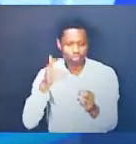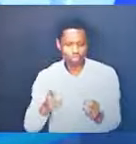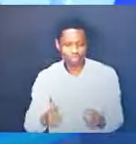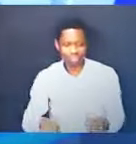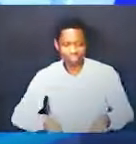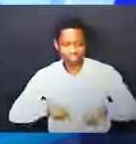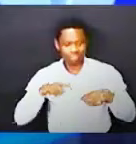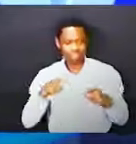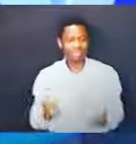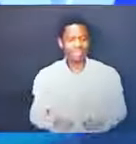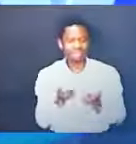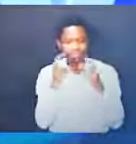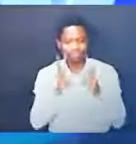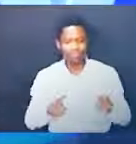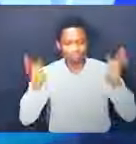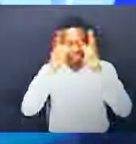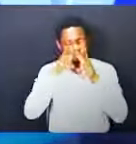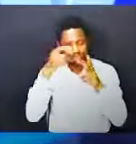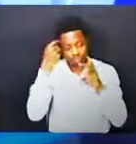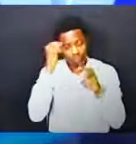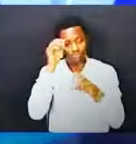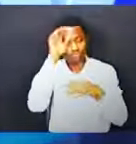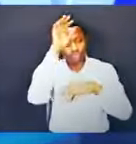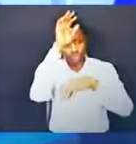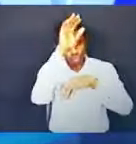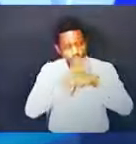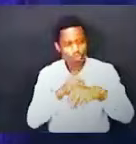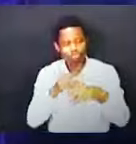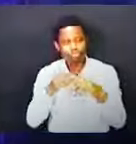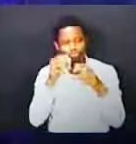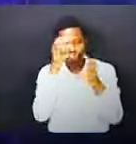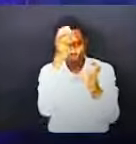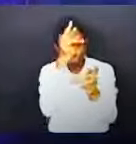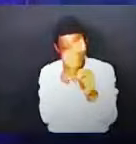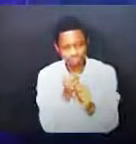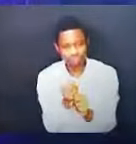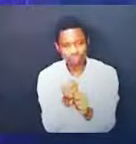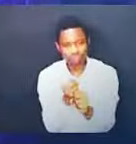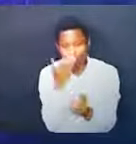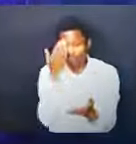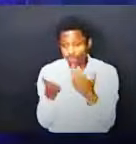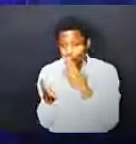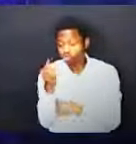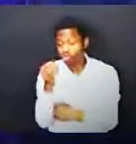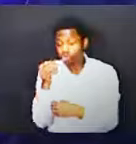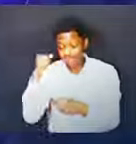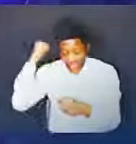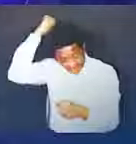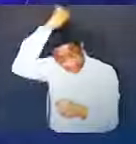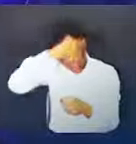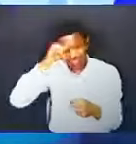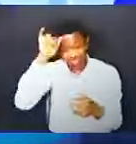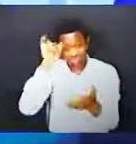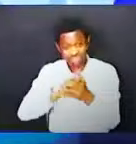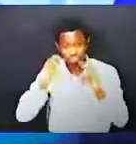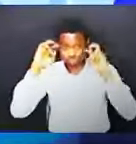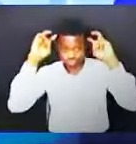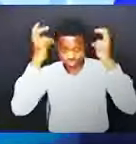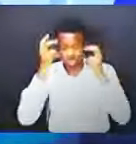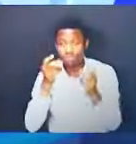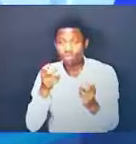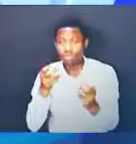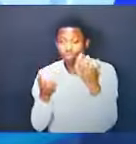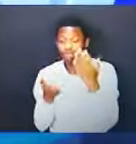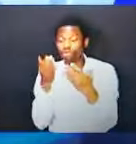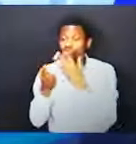fata yen frem. May God anoint this team. Uradin sra sabutai ngo. May God breathe upon this team. Na